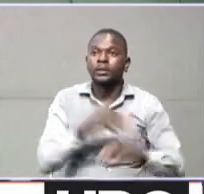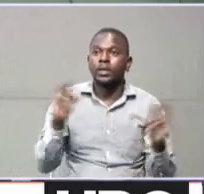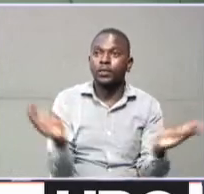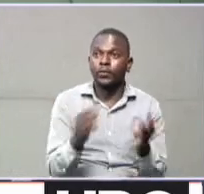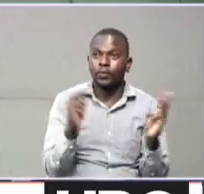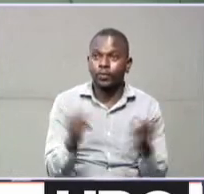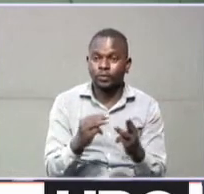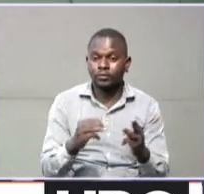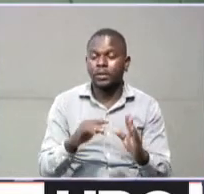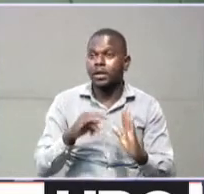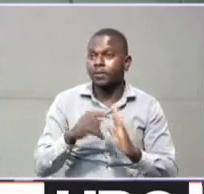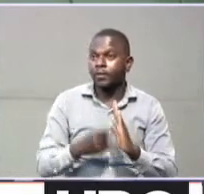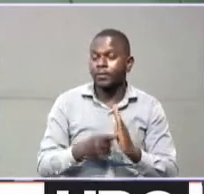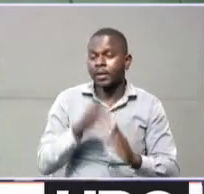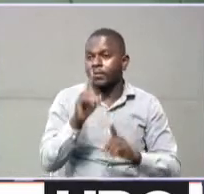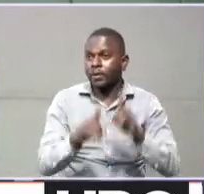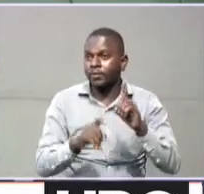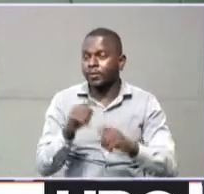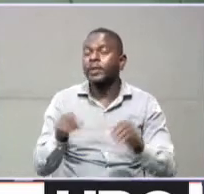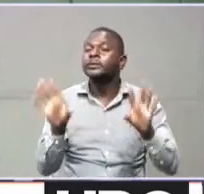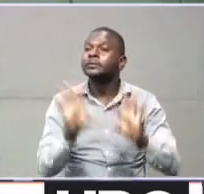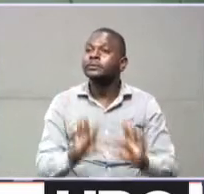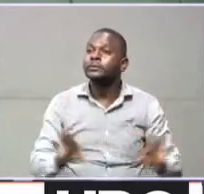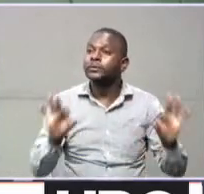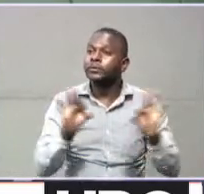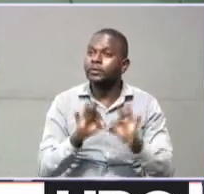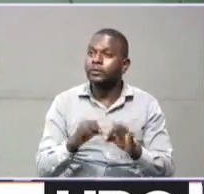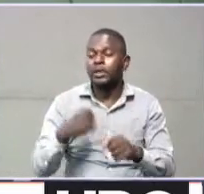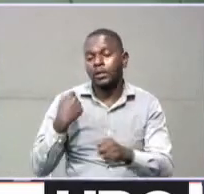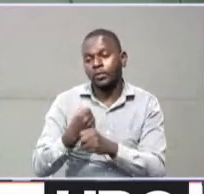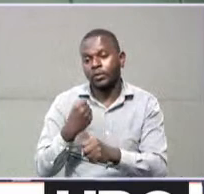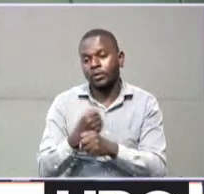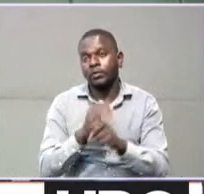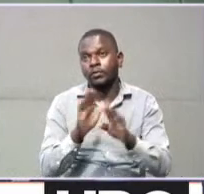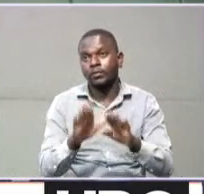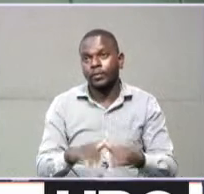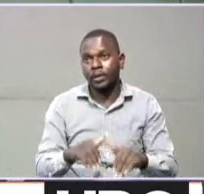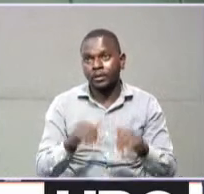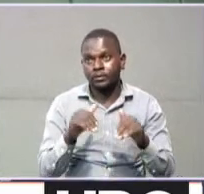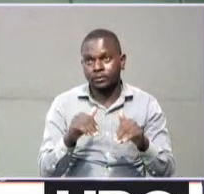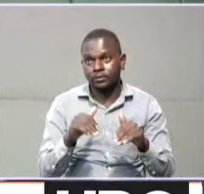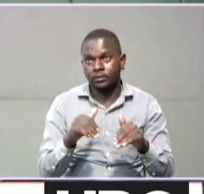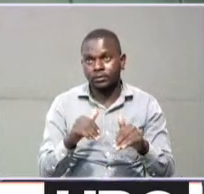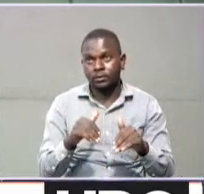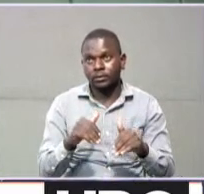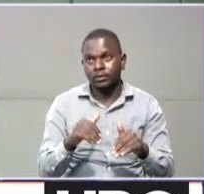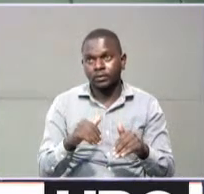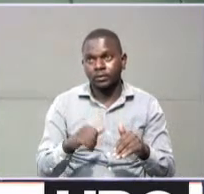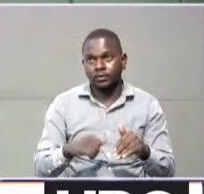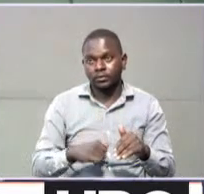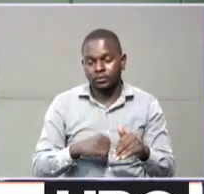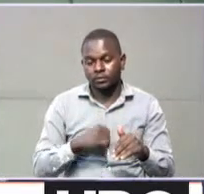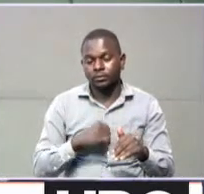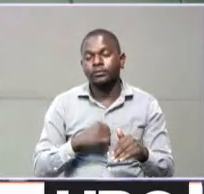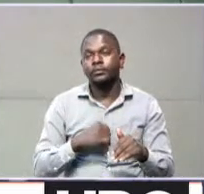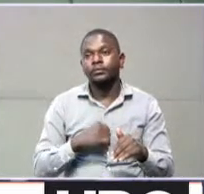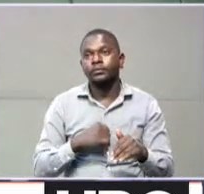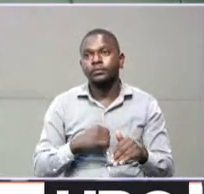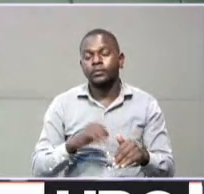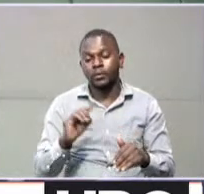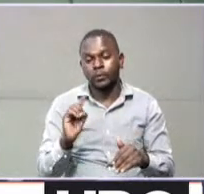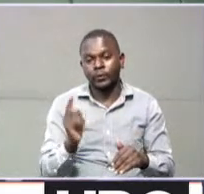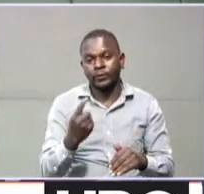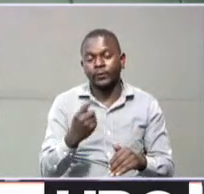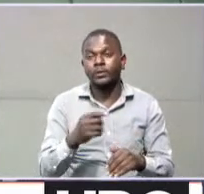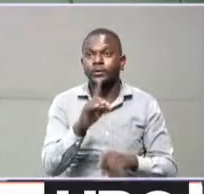they raised the following questions and they are very pertinent to the functioning of this house with us in situ the first